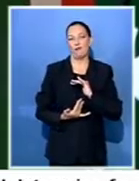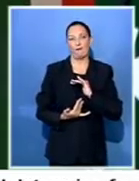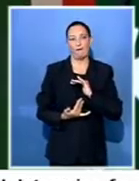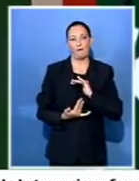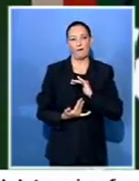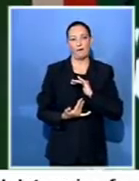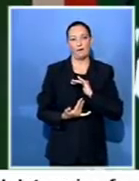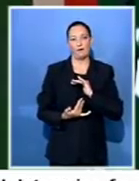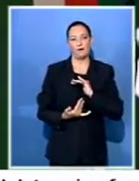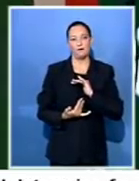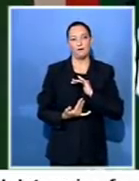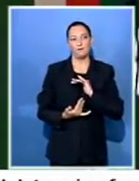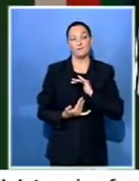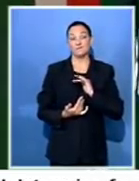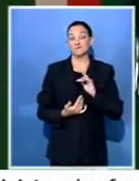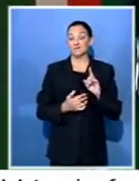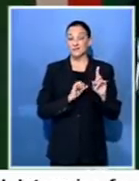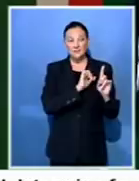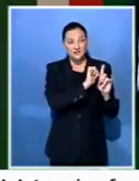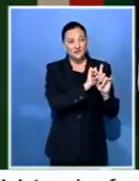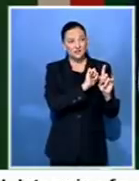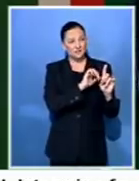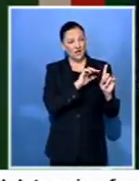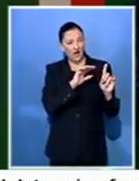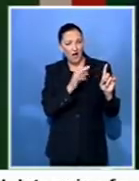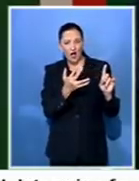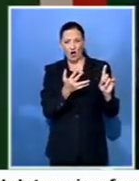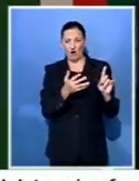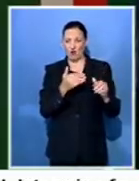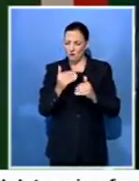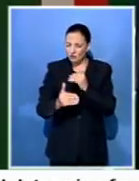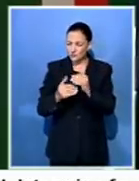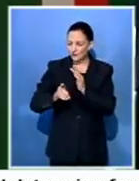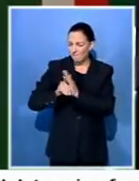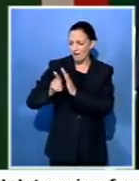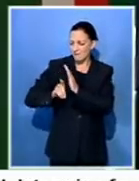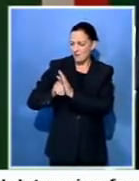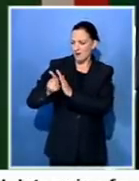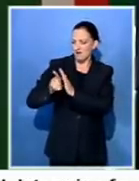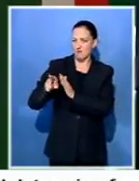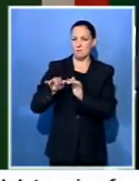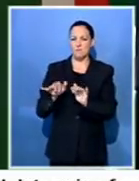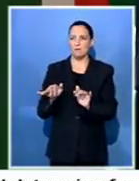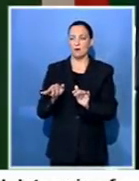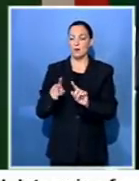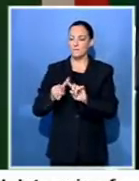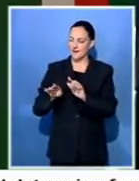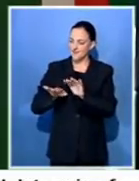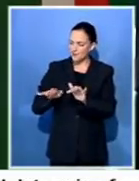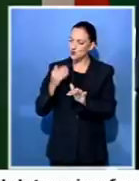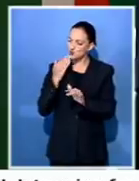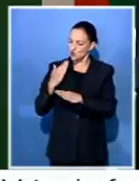and passion and the way he continued to develop people, the people who worked with